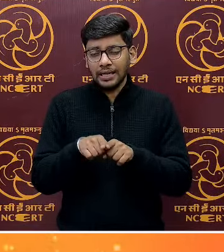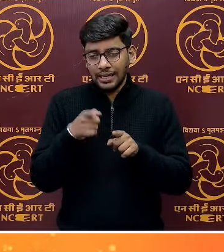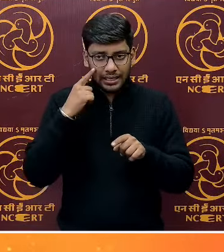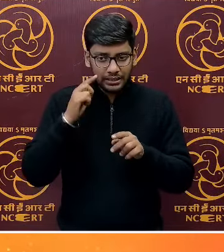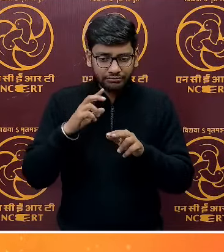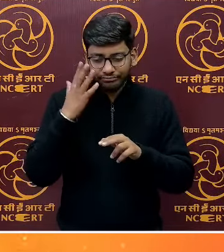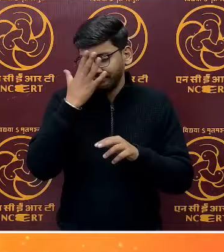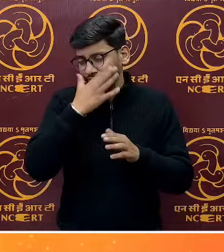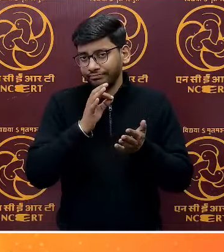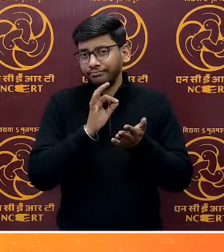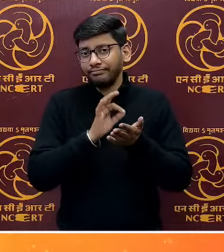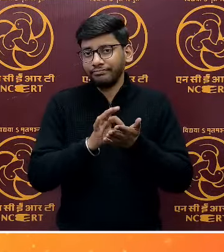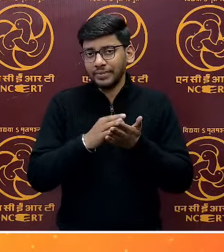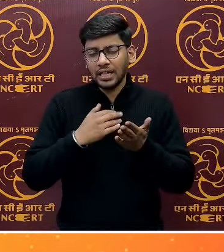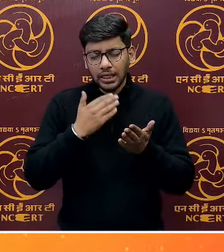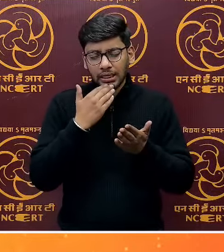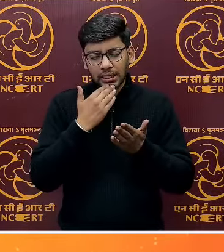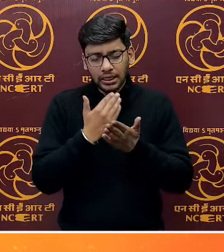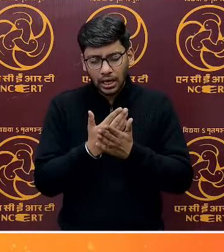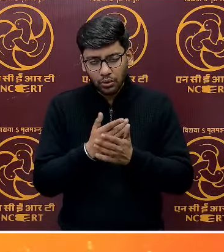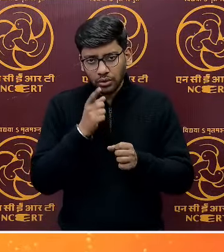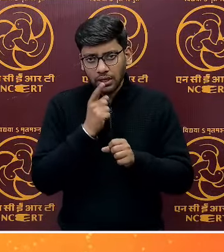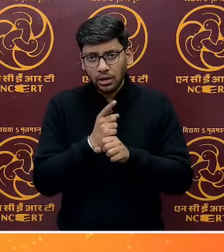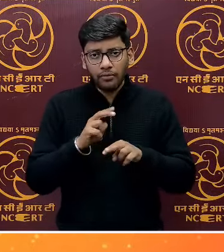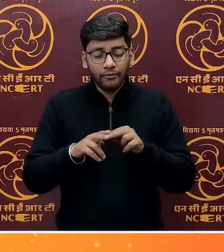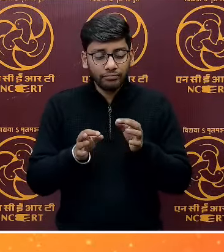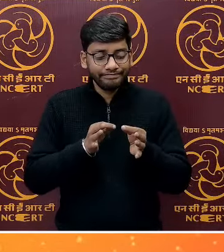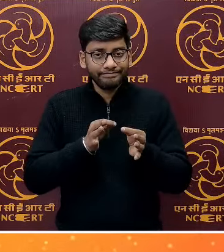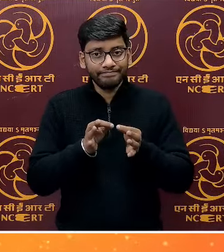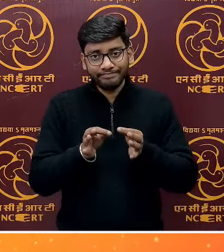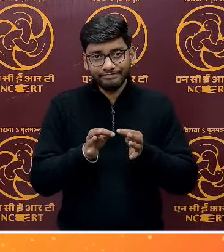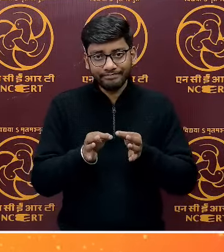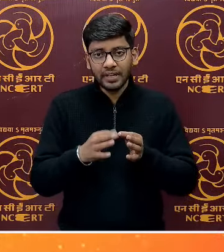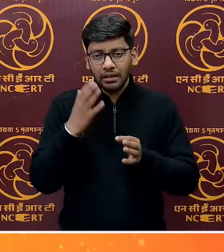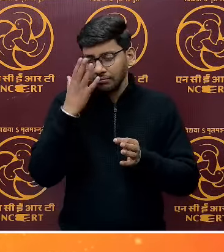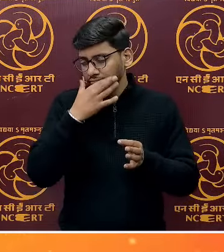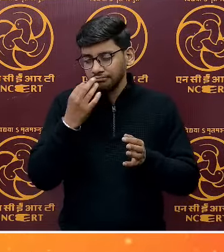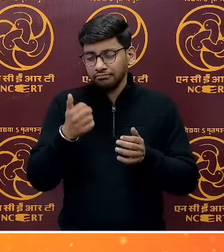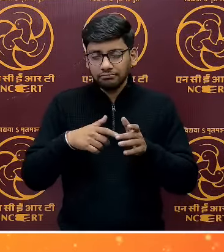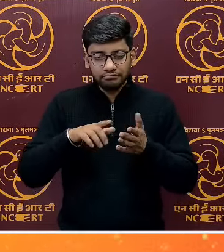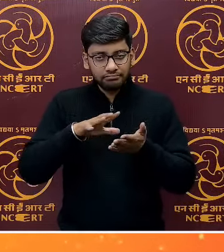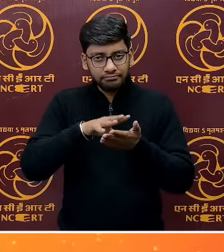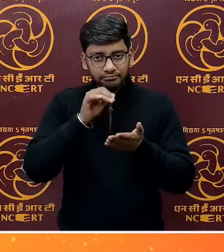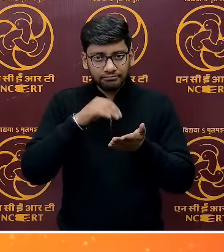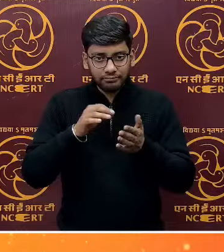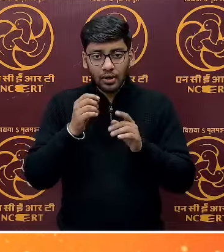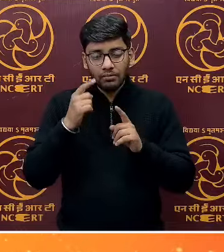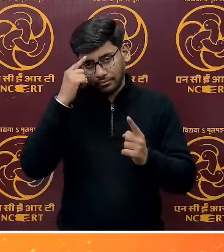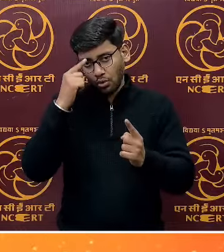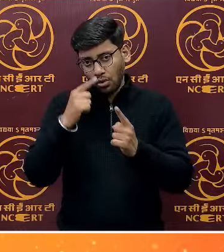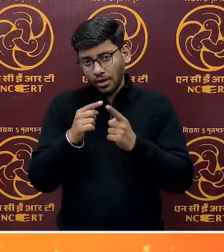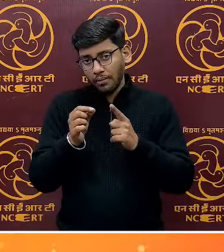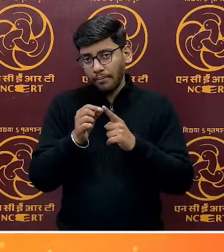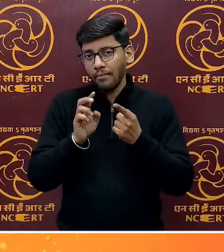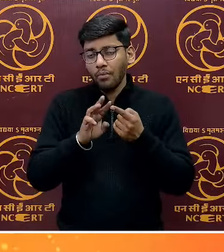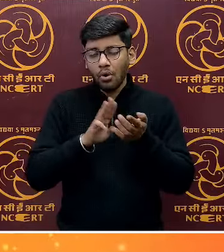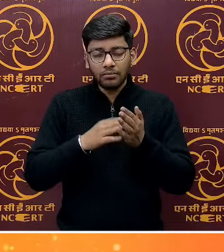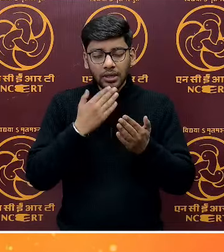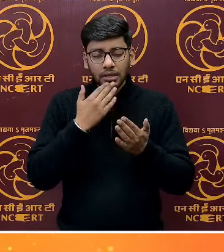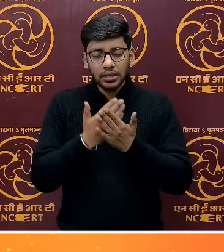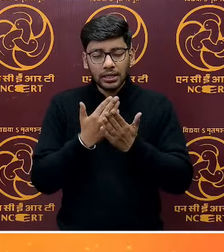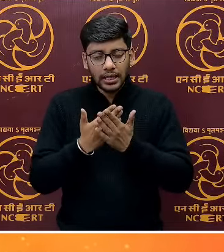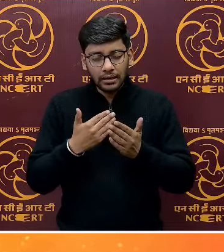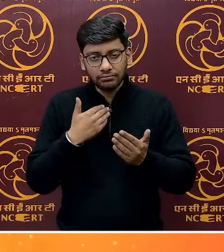beauty of writing. Thank you so much, sir, for explaining this poem so wonderfully and for making us learn the objective behind the same. Thank you so much for your time